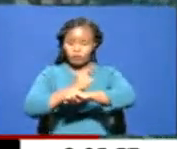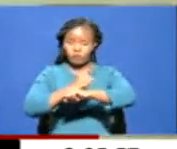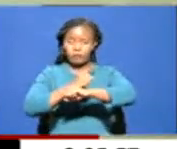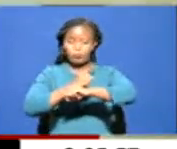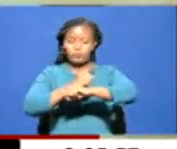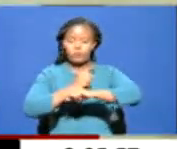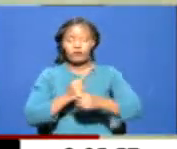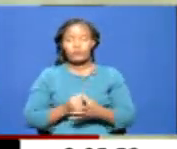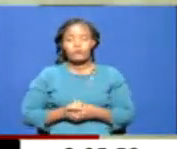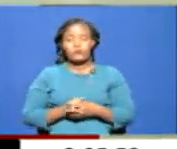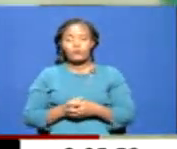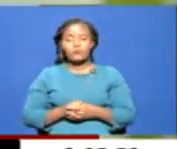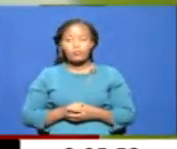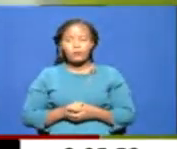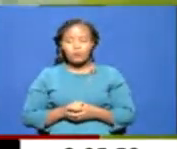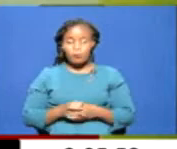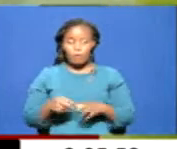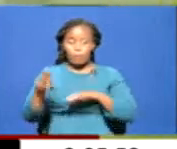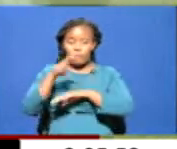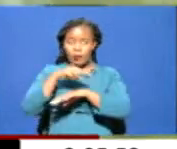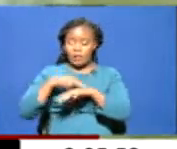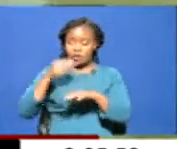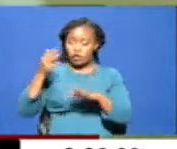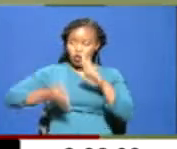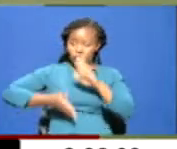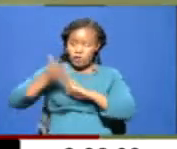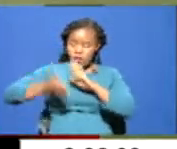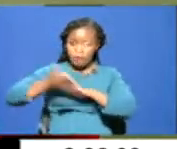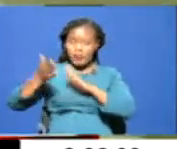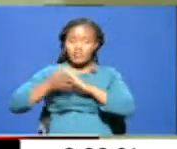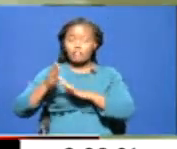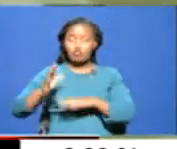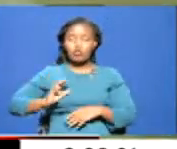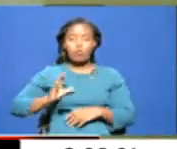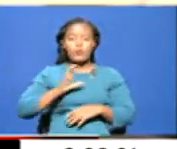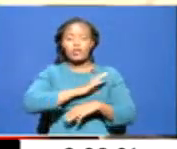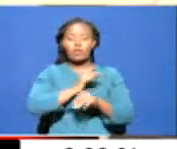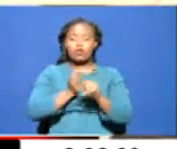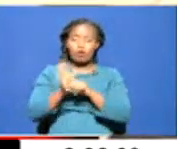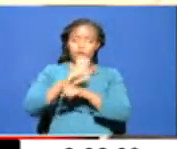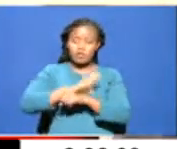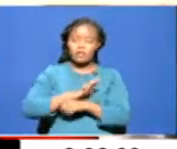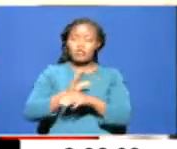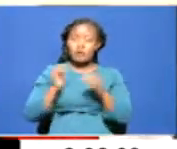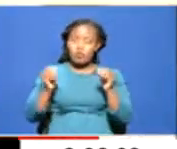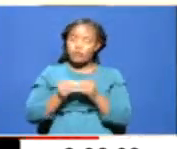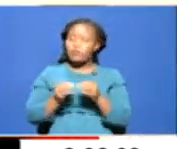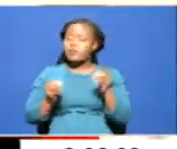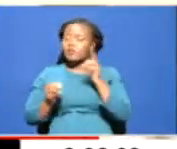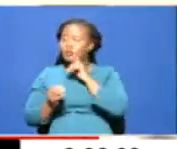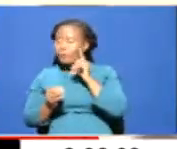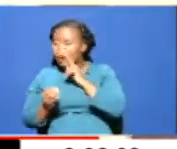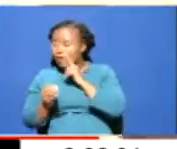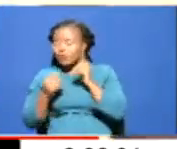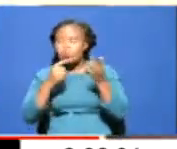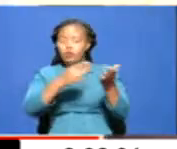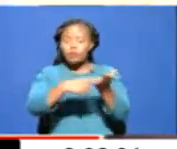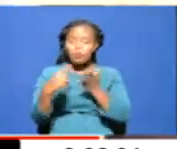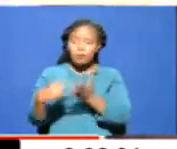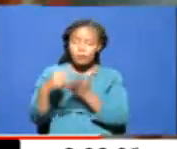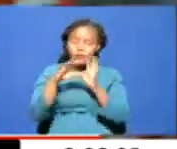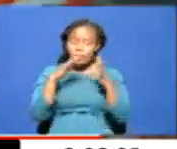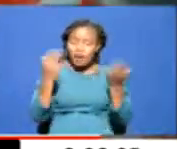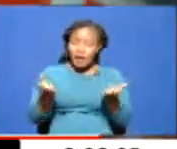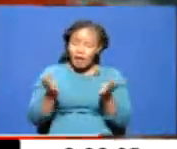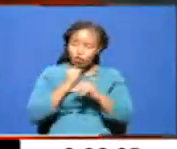The National Emergency Response Committee on COVID-19 will meet on Tuesday to deliberate on how best to protect the country from